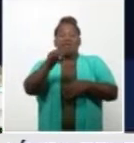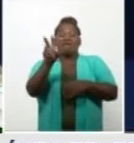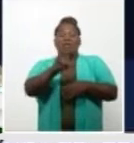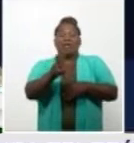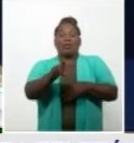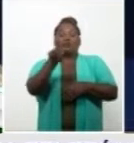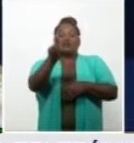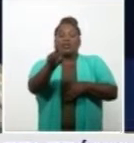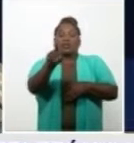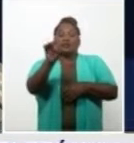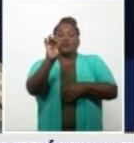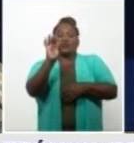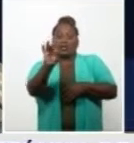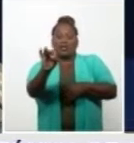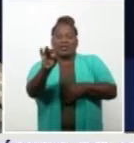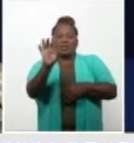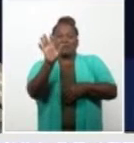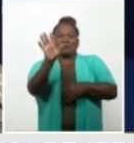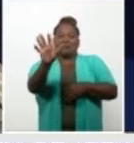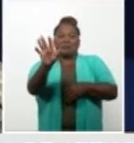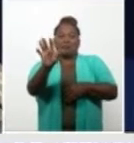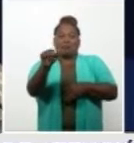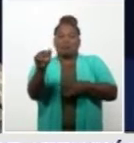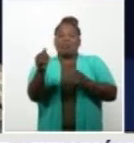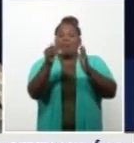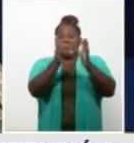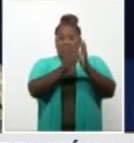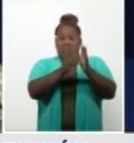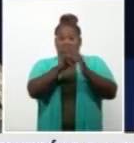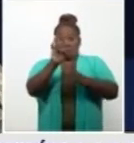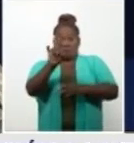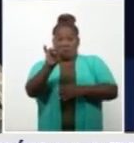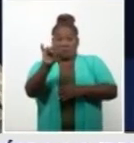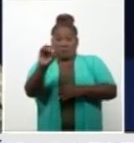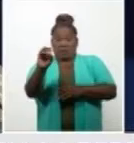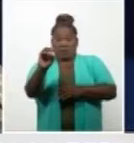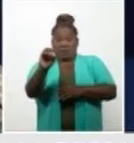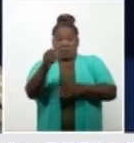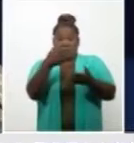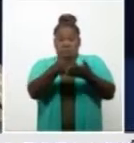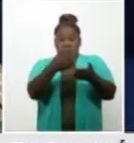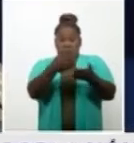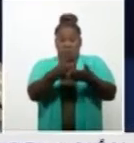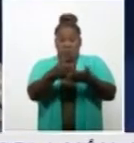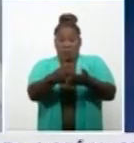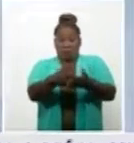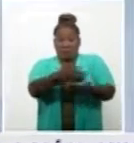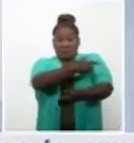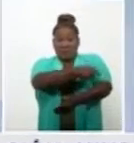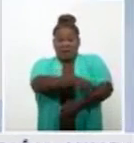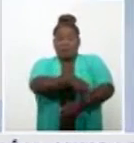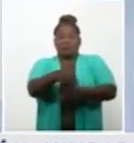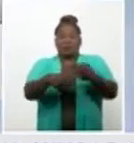and in the Amejeiras Brothers Hospital, 175. As a result of the study of